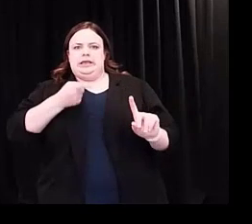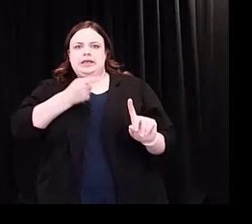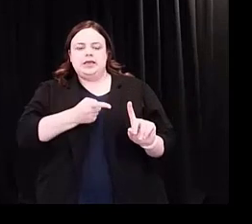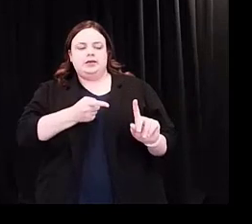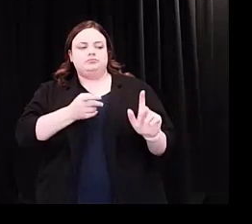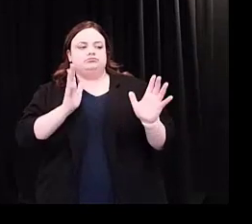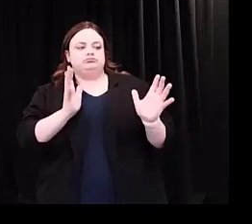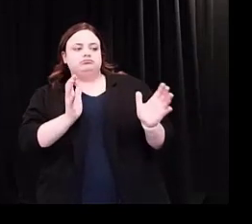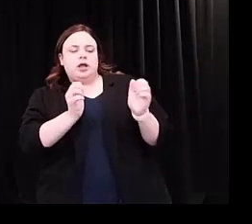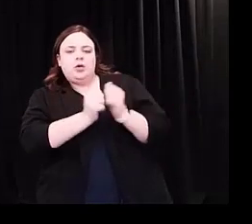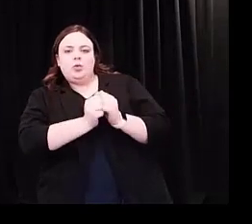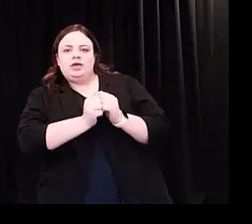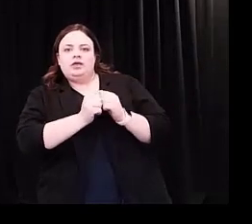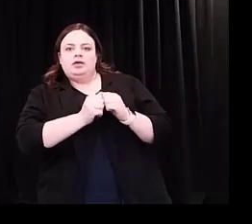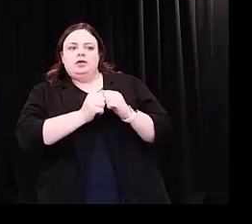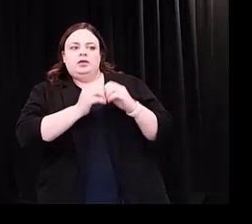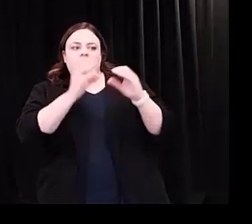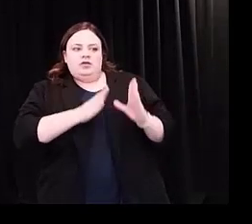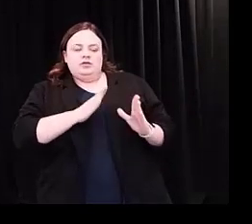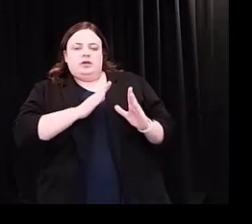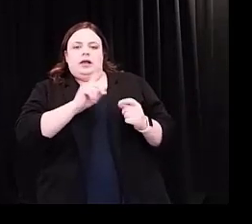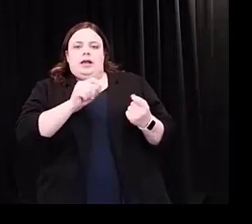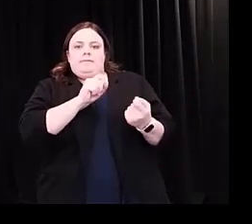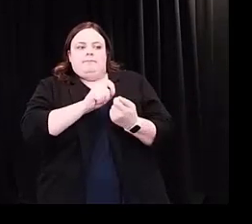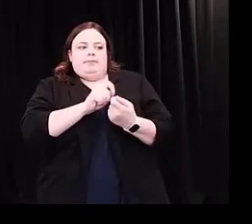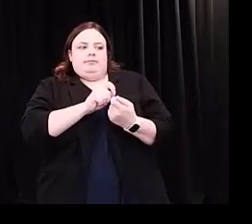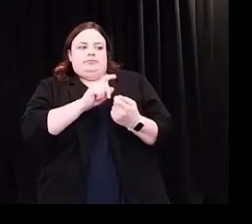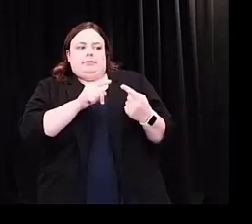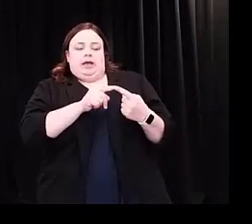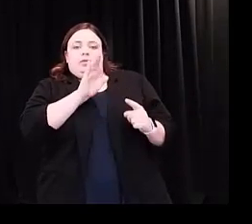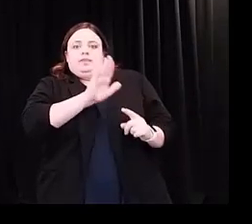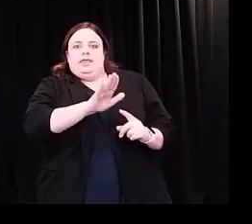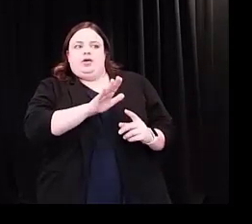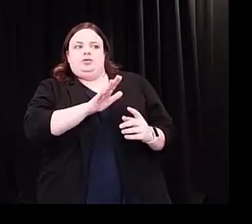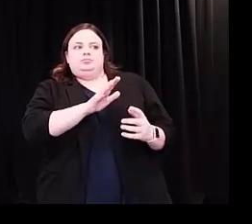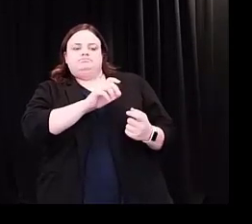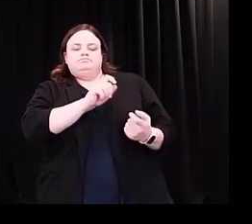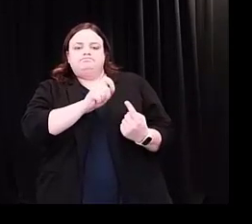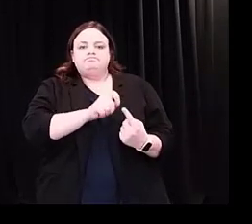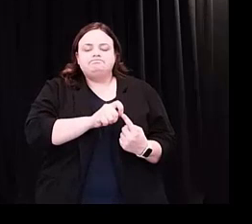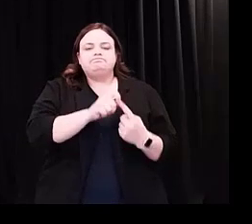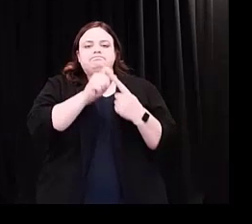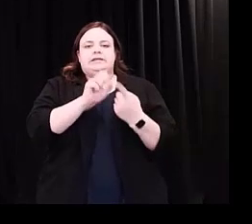them about their unique situation. I don't think every answer fits every situation, but